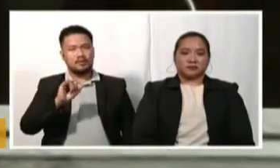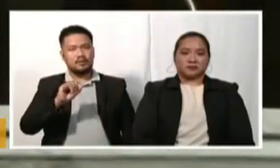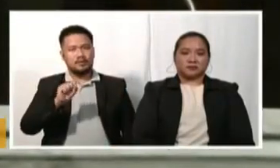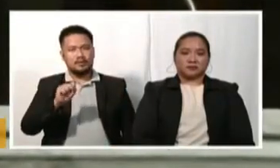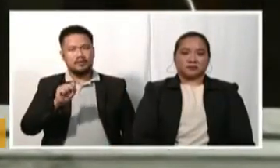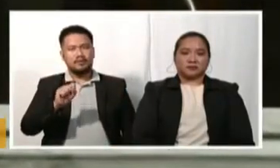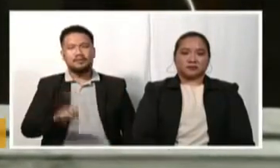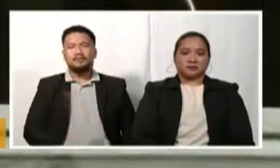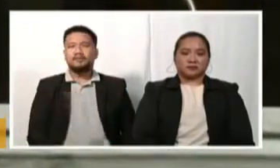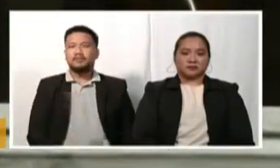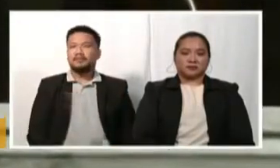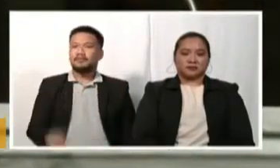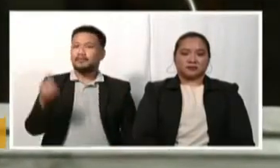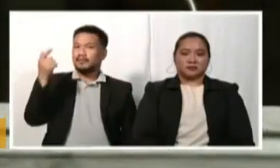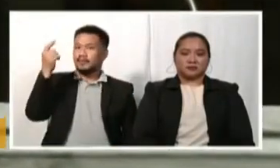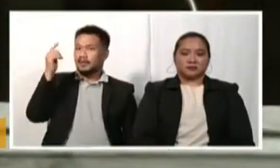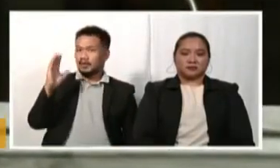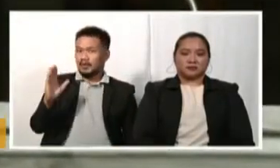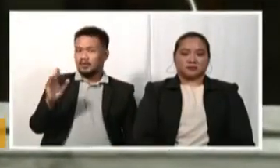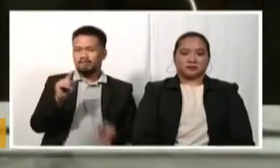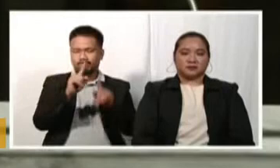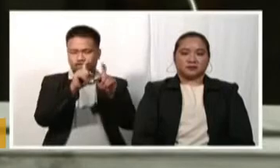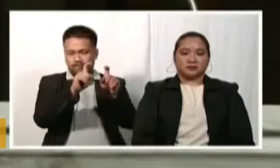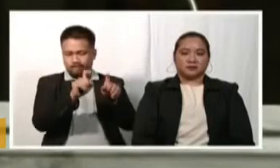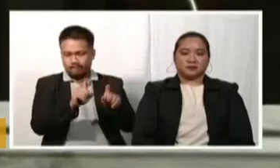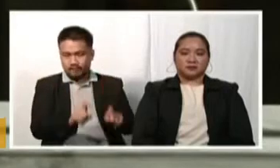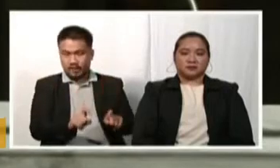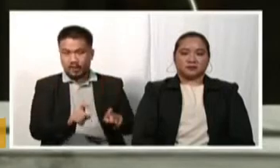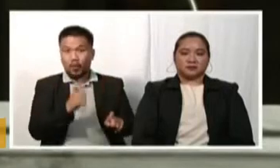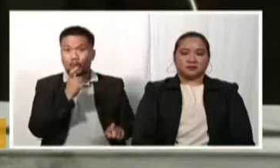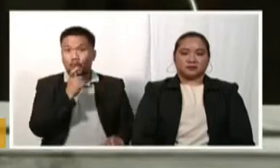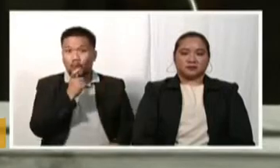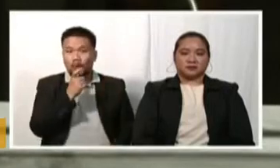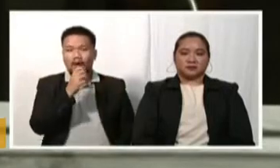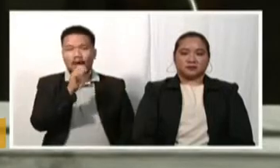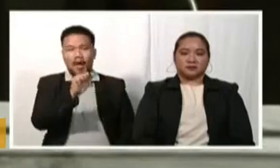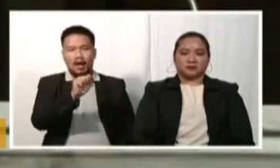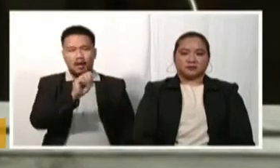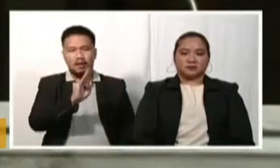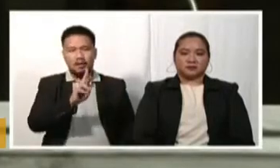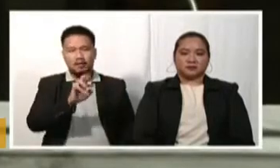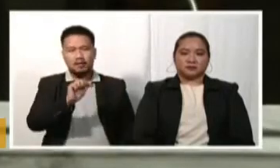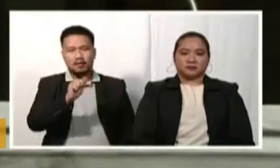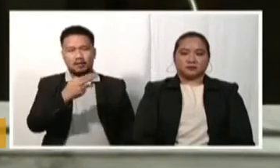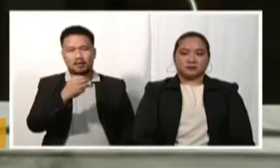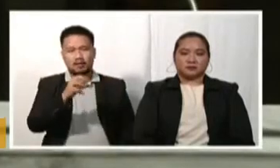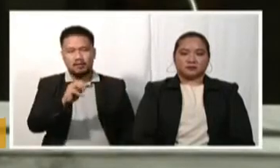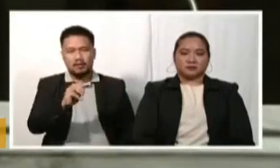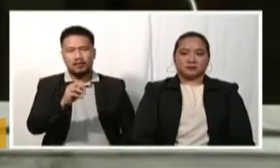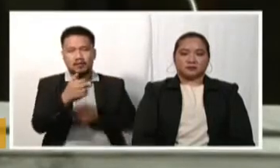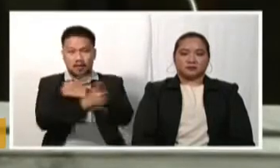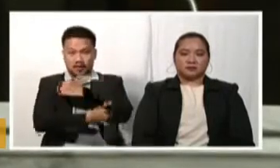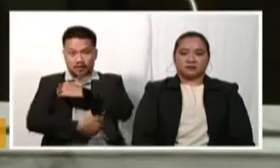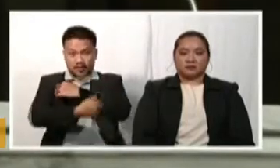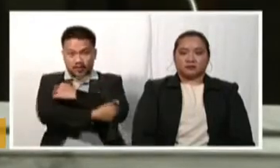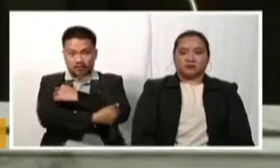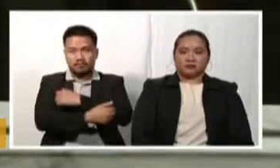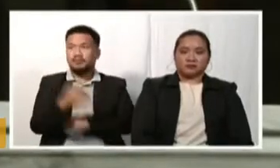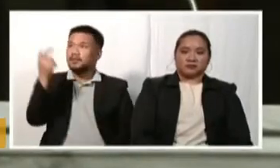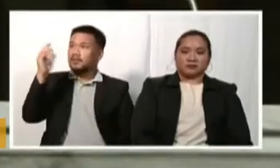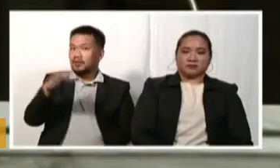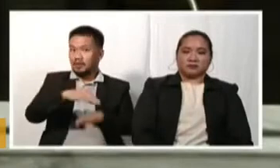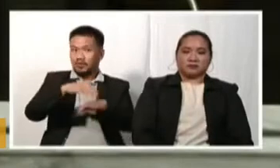God put Abraham to the test. He called to him, "Abraham."